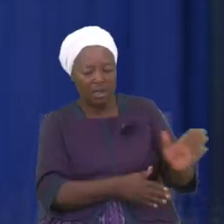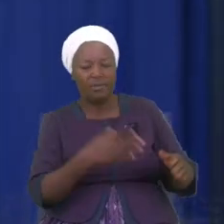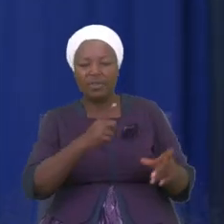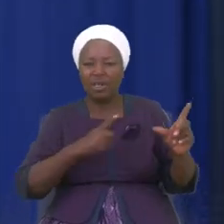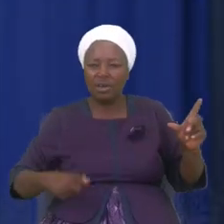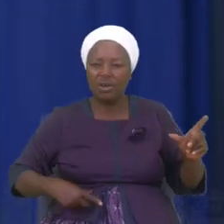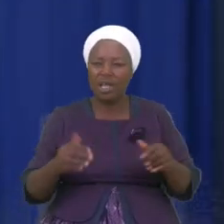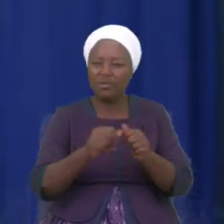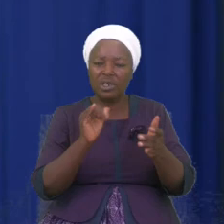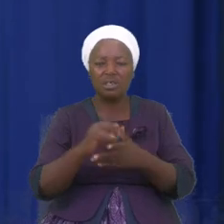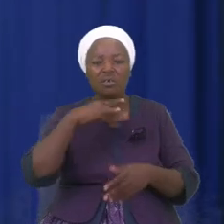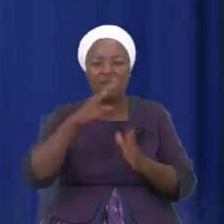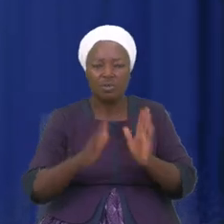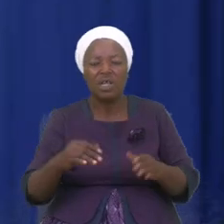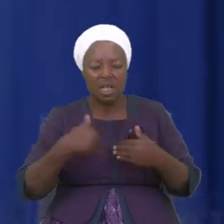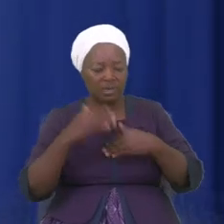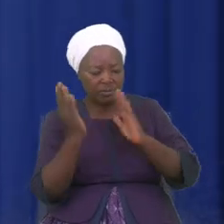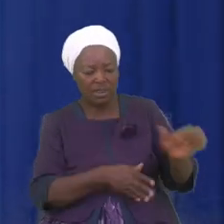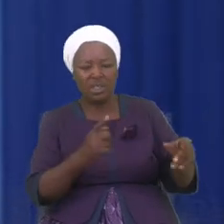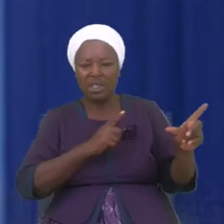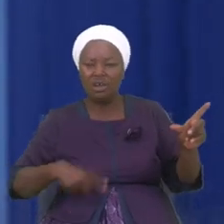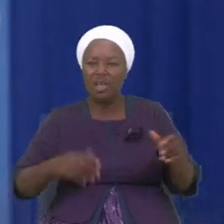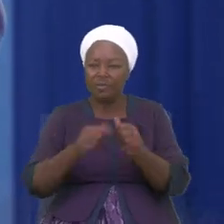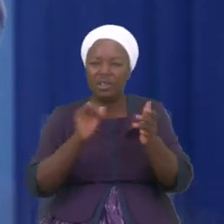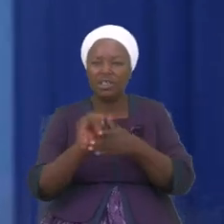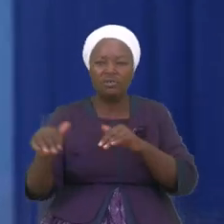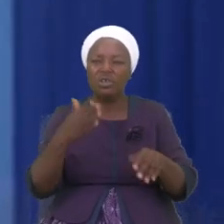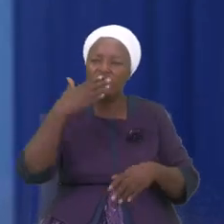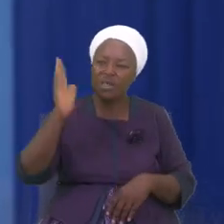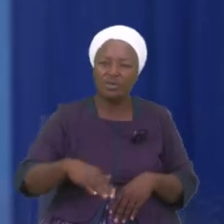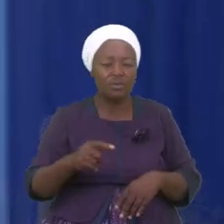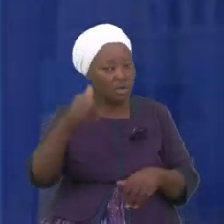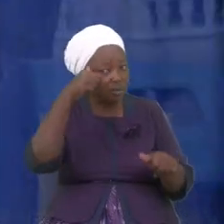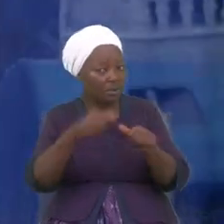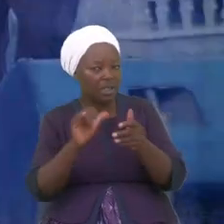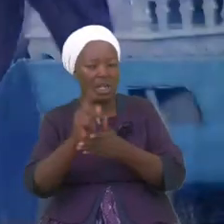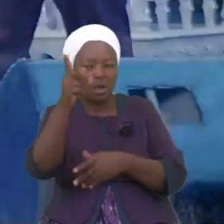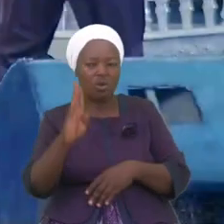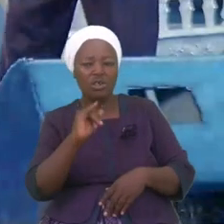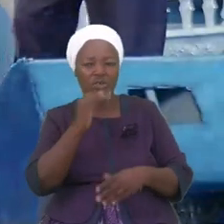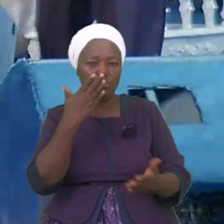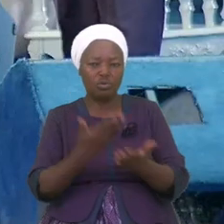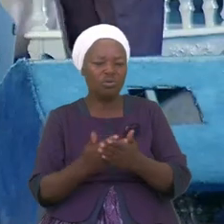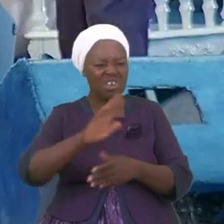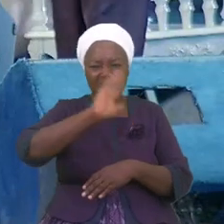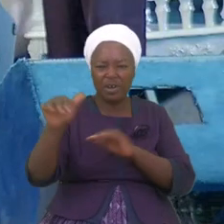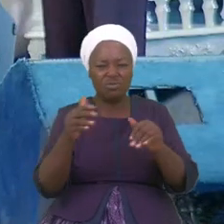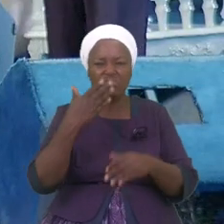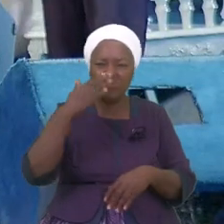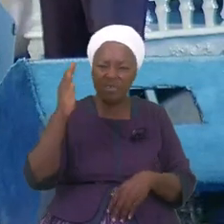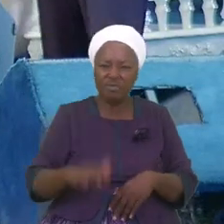Lord. Anyone that is doing evil, God is good. He doesn't do evil. Anyone that is doing evil